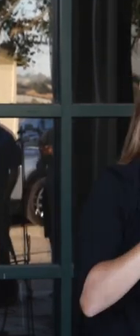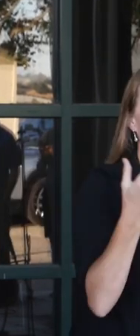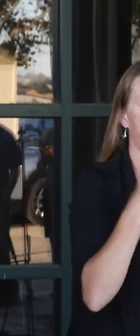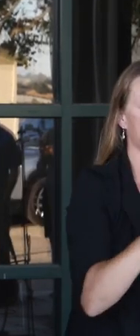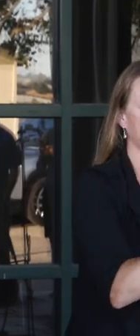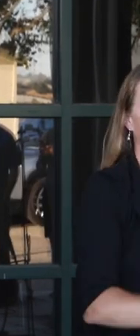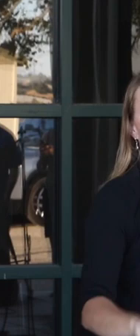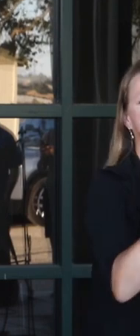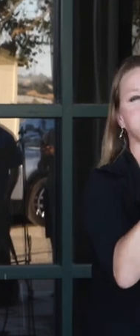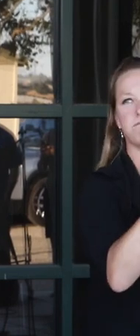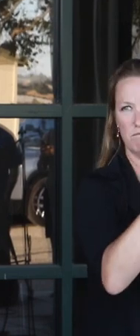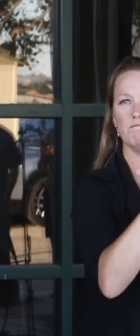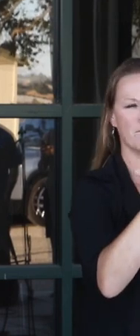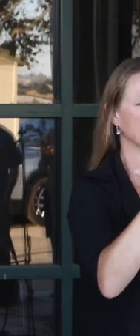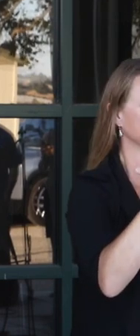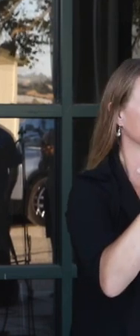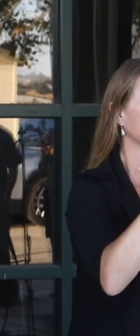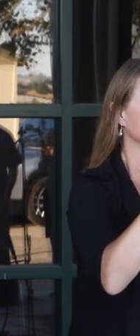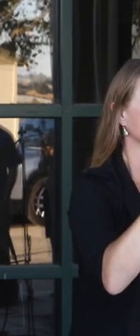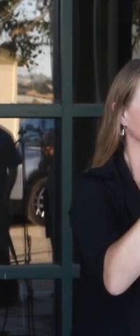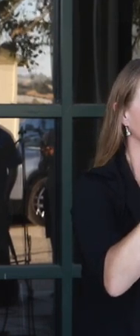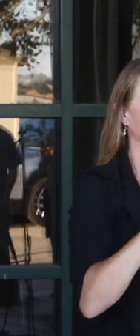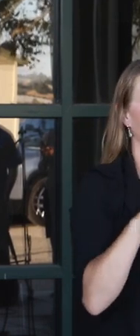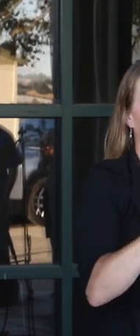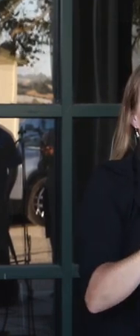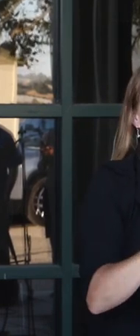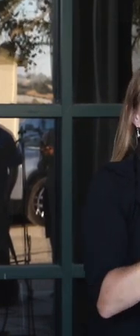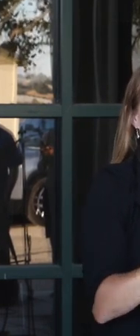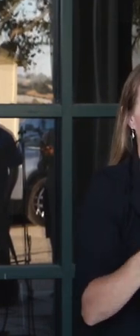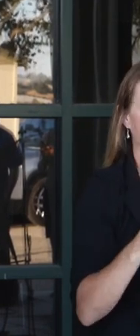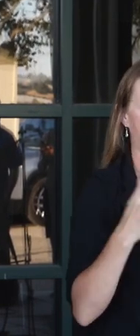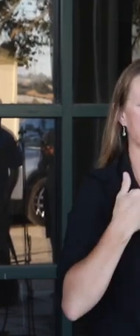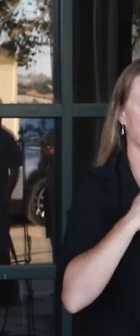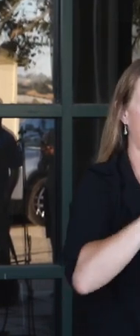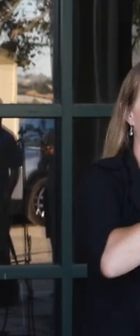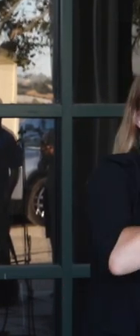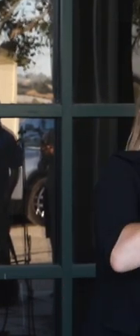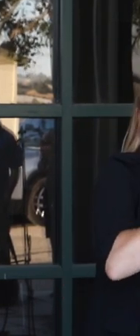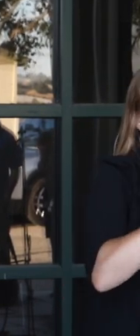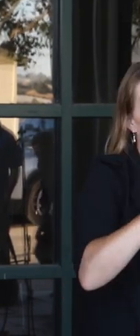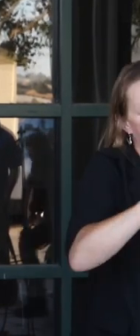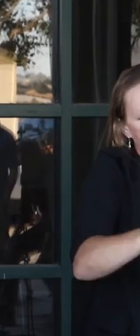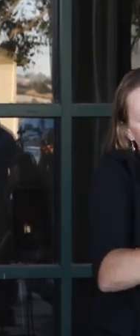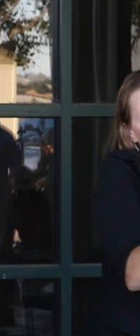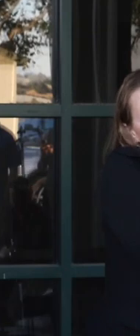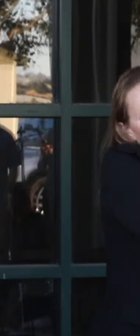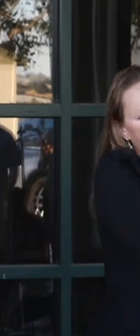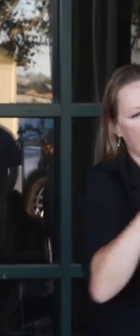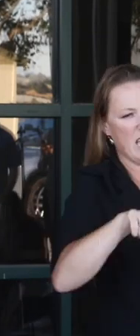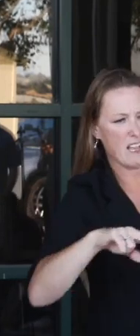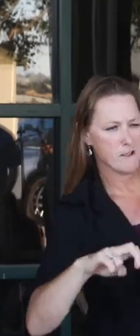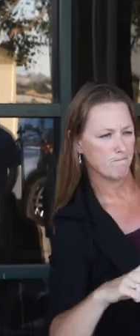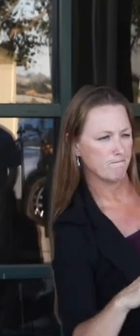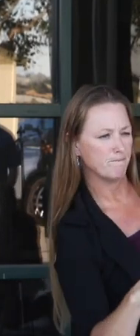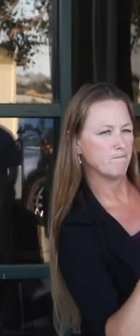hiding, began to crawl up a short embankment in between two of our containment units.